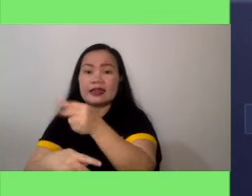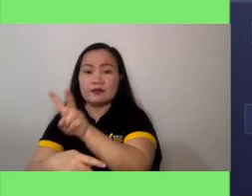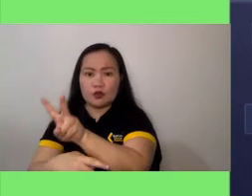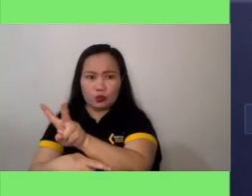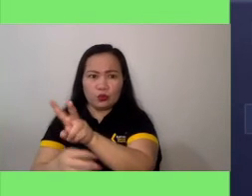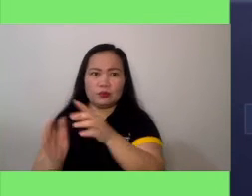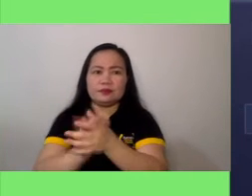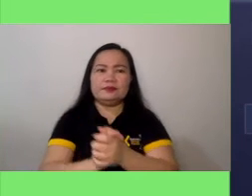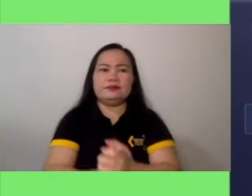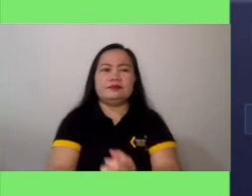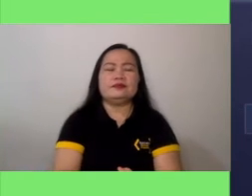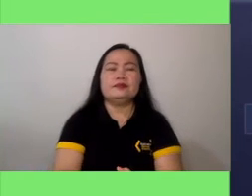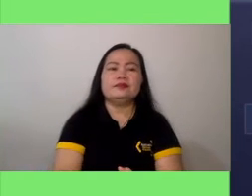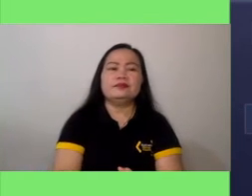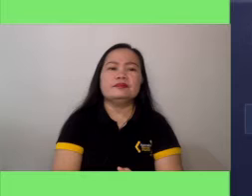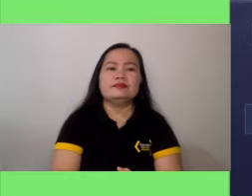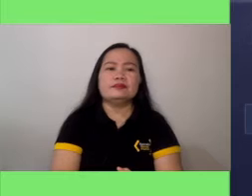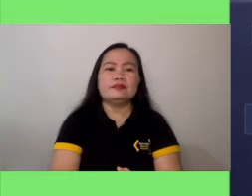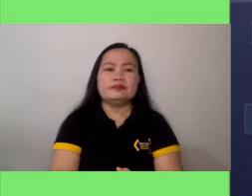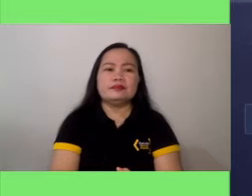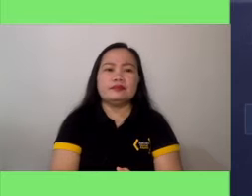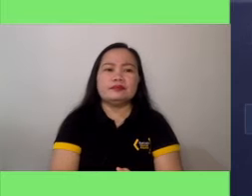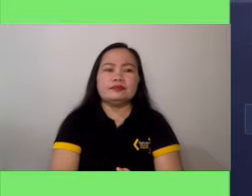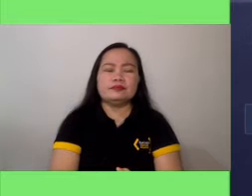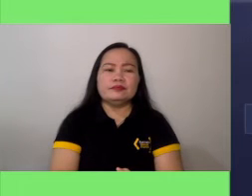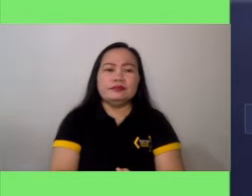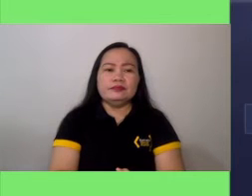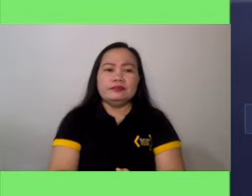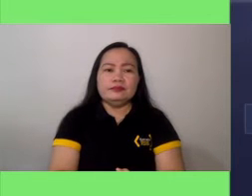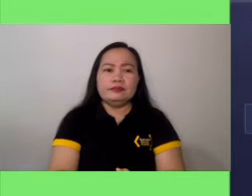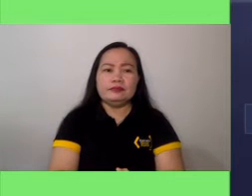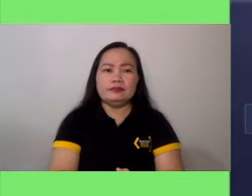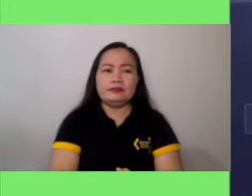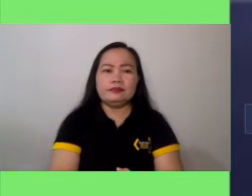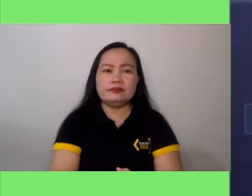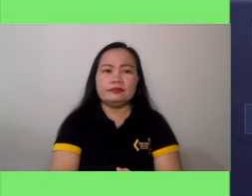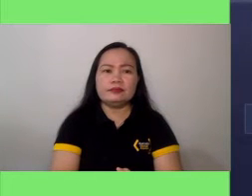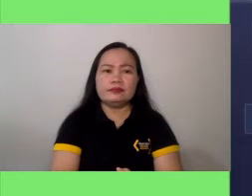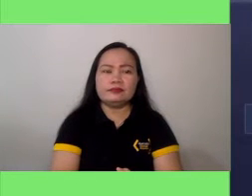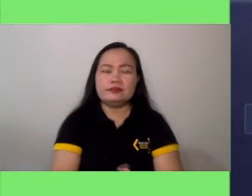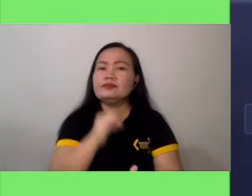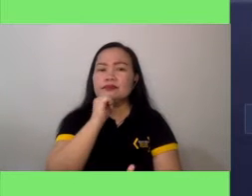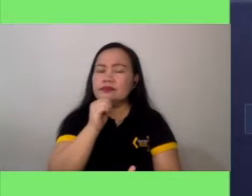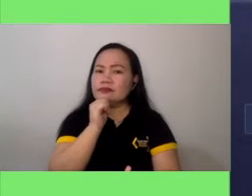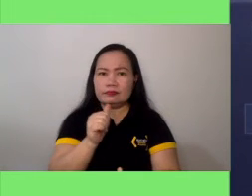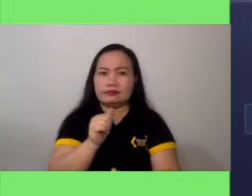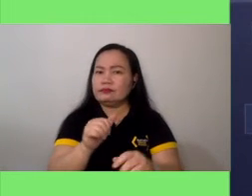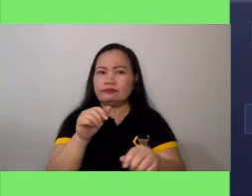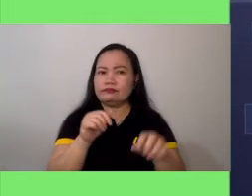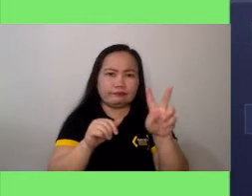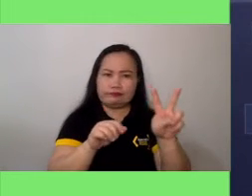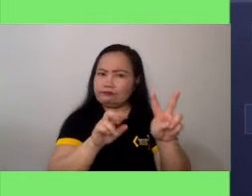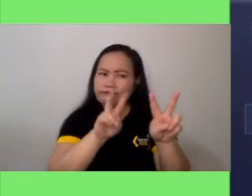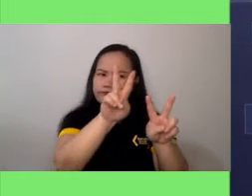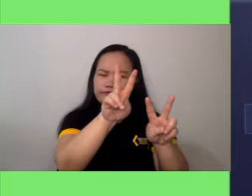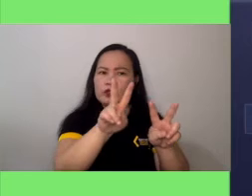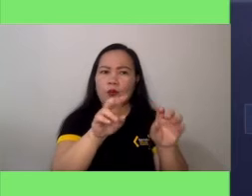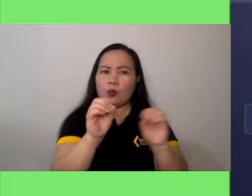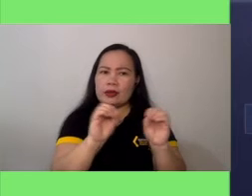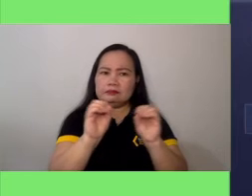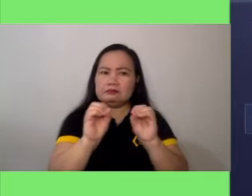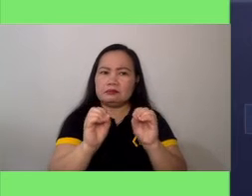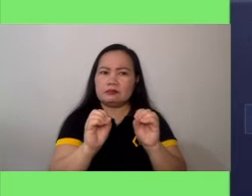ba natin na i-times na to? 2 times 3, 6, and then squared? Hindi po. Kasi po si squared ay exponent ni x, hindi ni